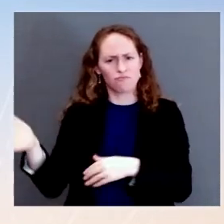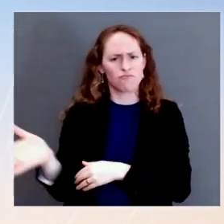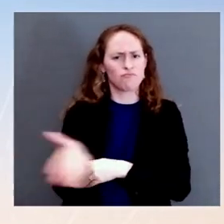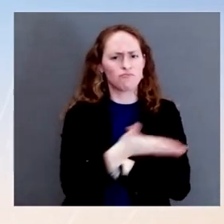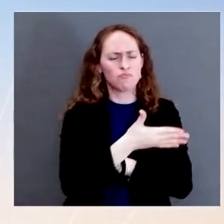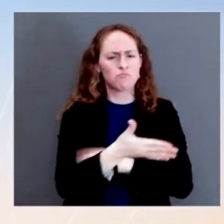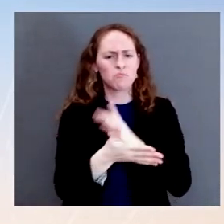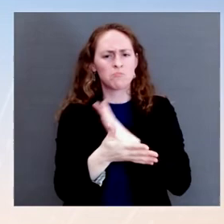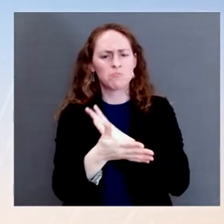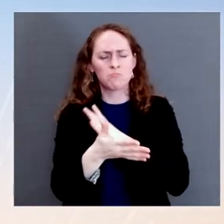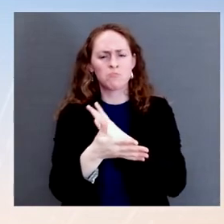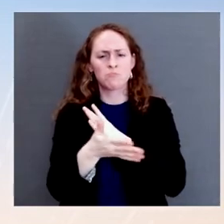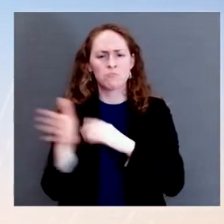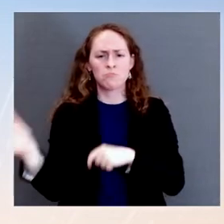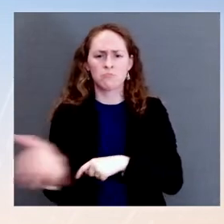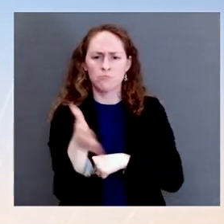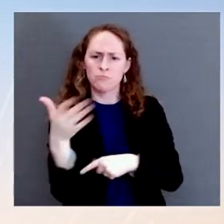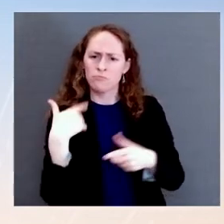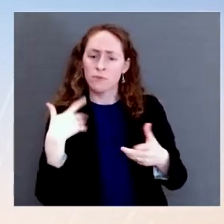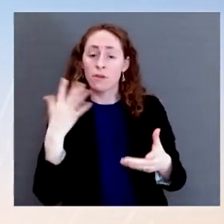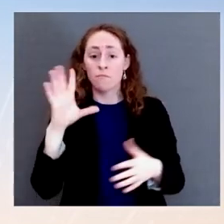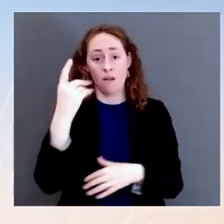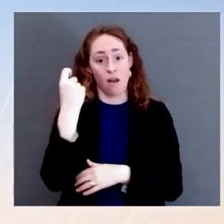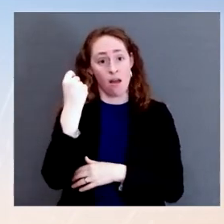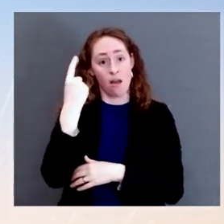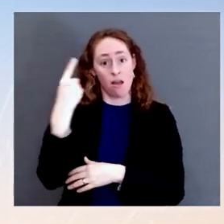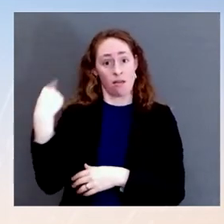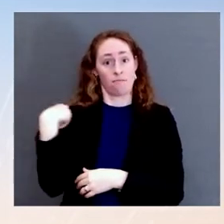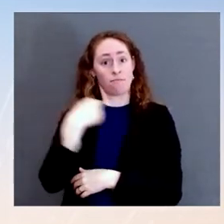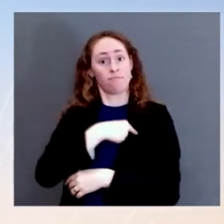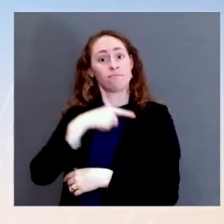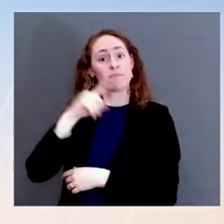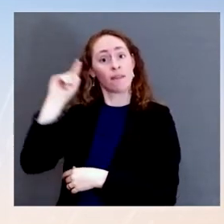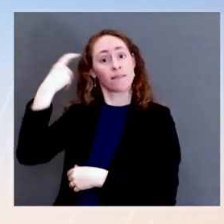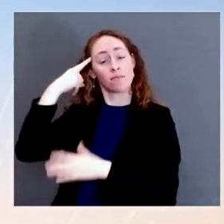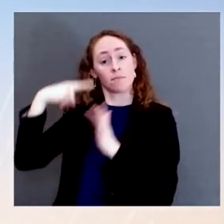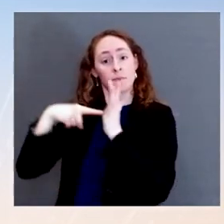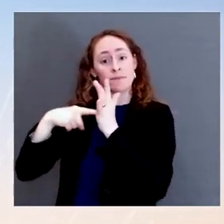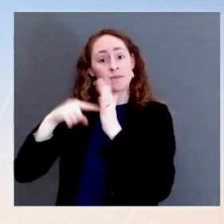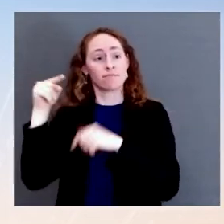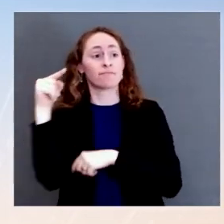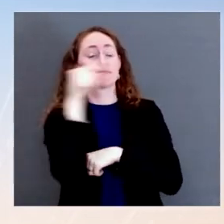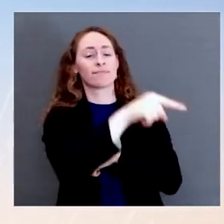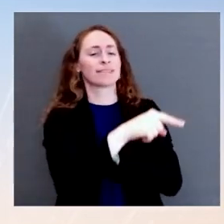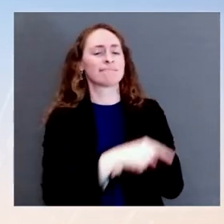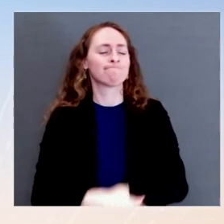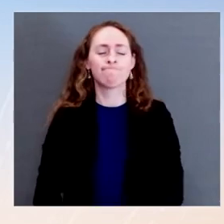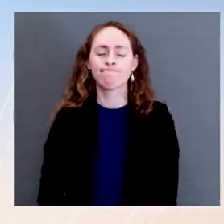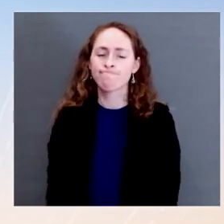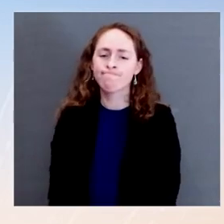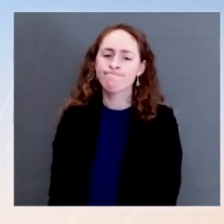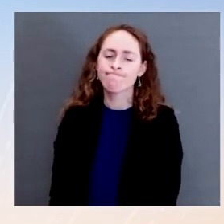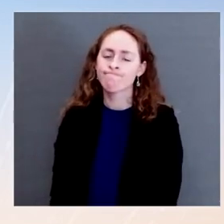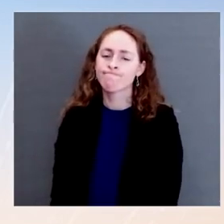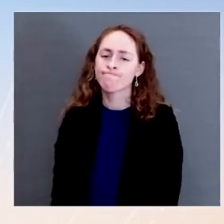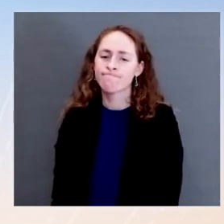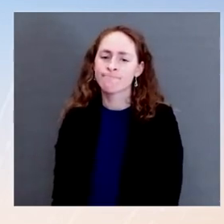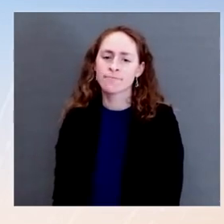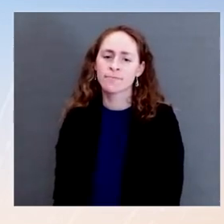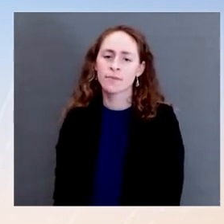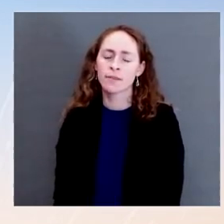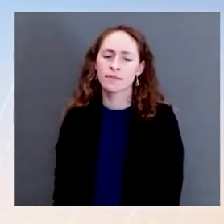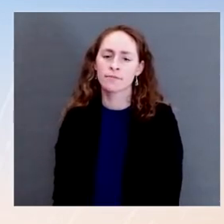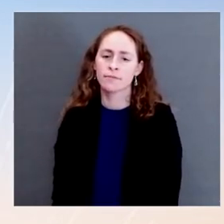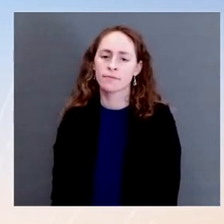would treat these games as business as usual in the face of the PRC's egregious human rights abuses and atrocities in